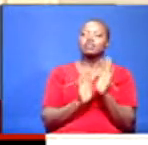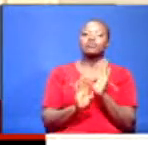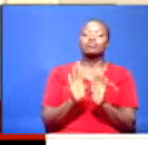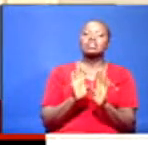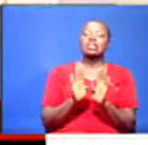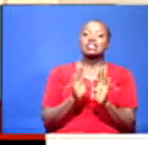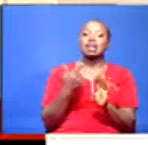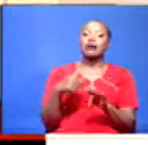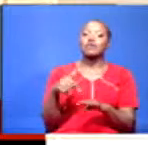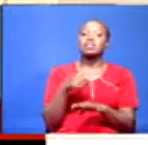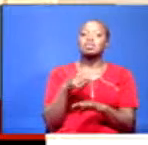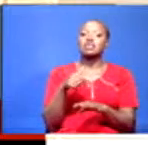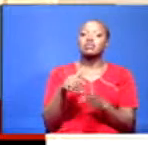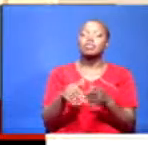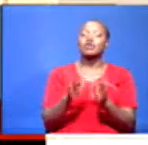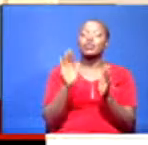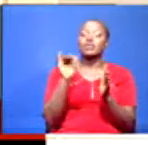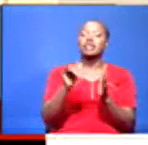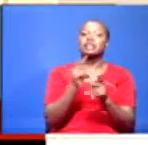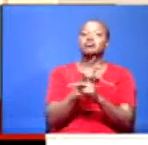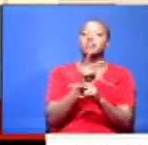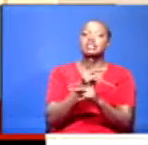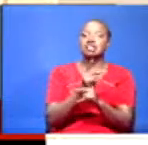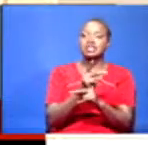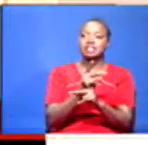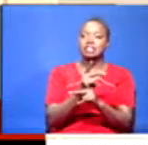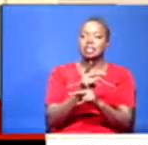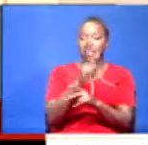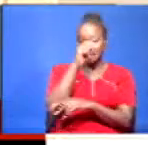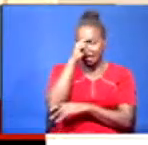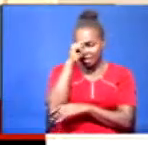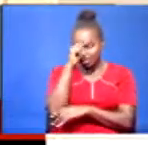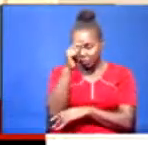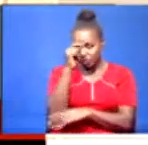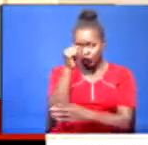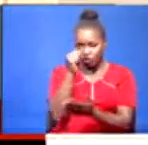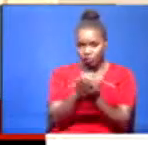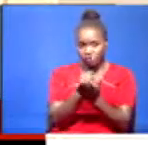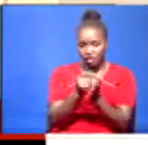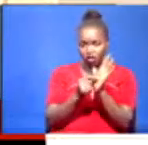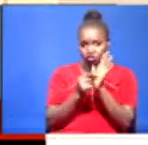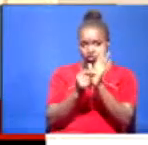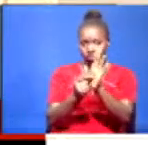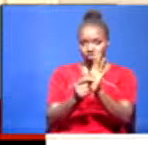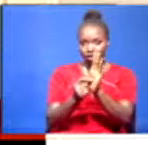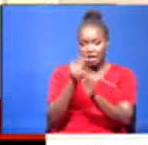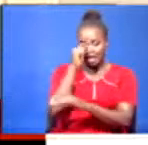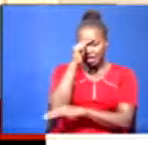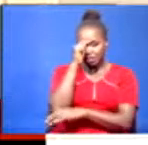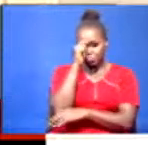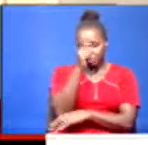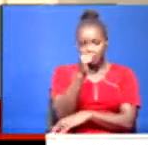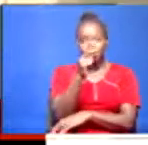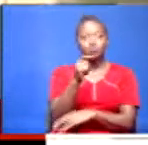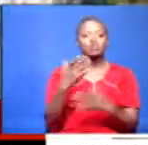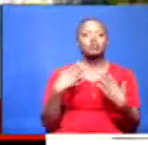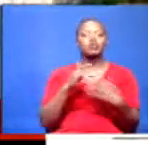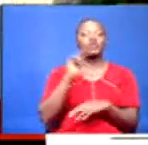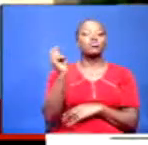way that maintains the respect of the office and demonstrates respect to the people of